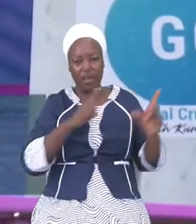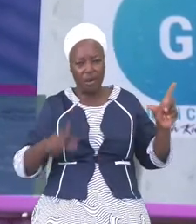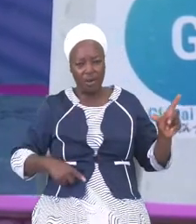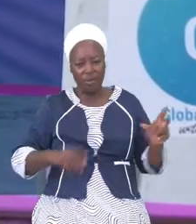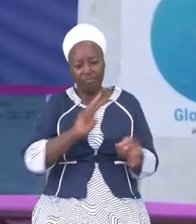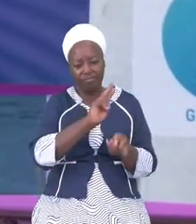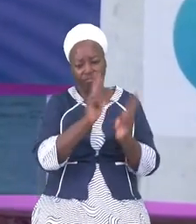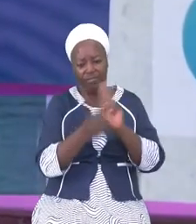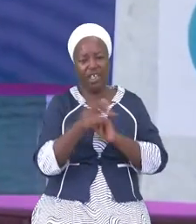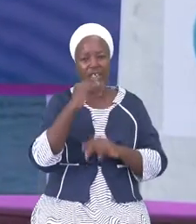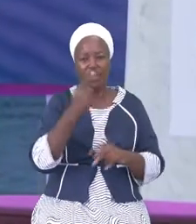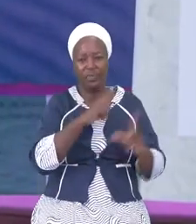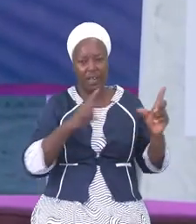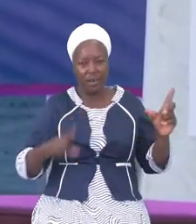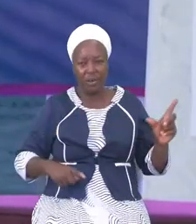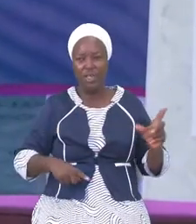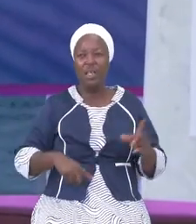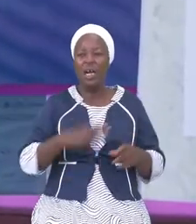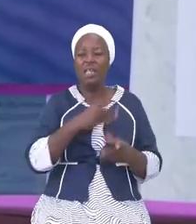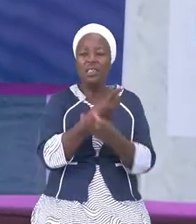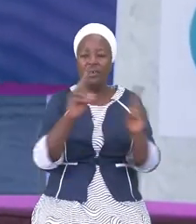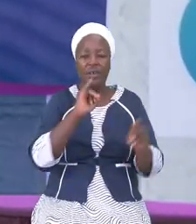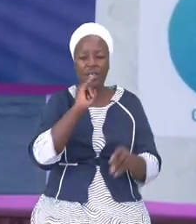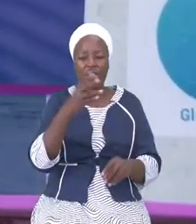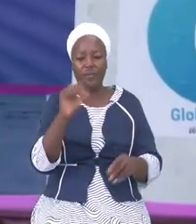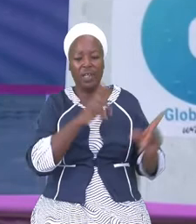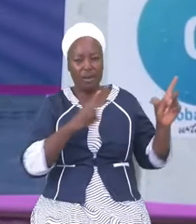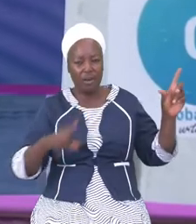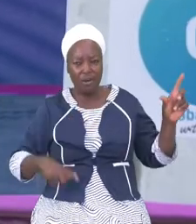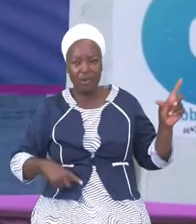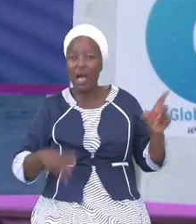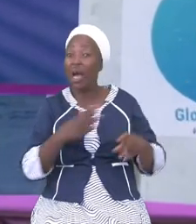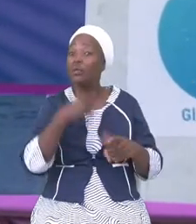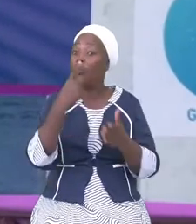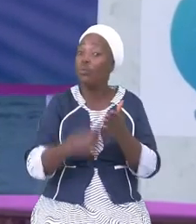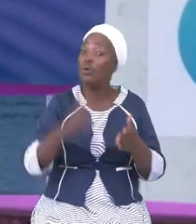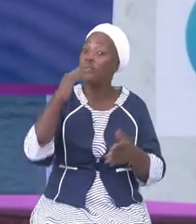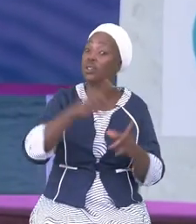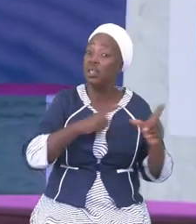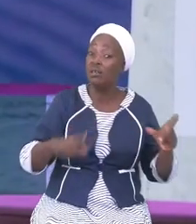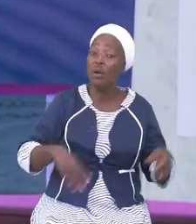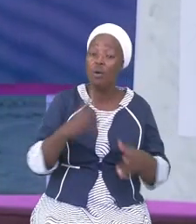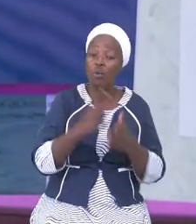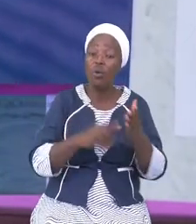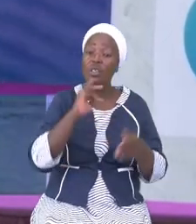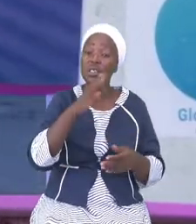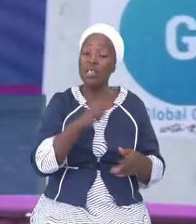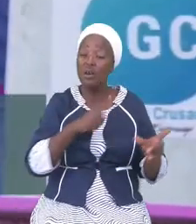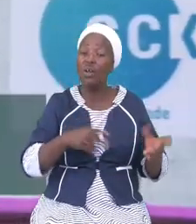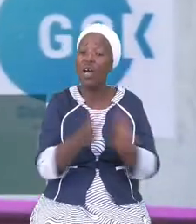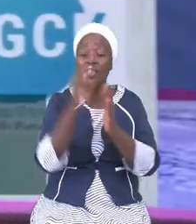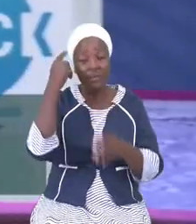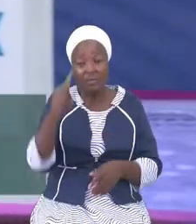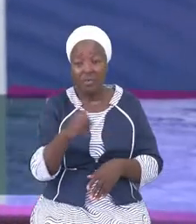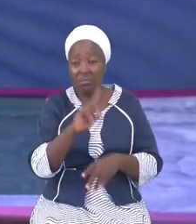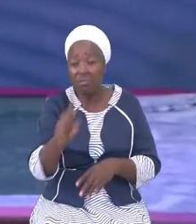Lord. Deliverance is of the Lord. What was the Lord asking for? Give me your heart. Let your